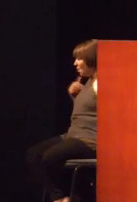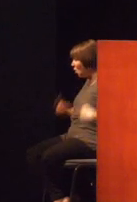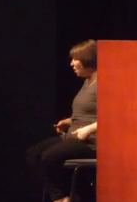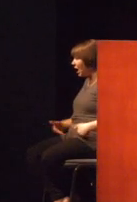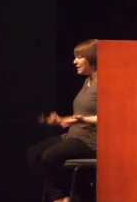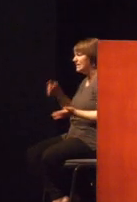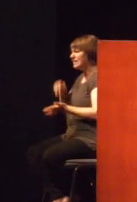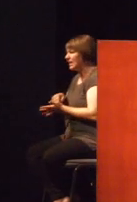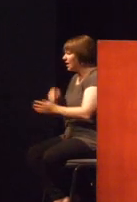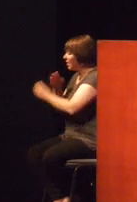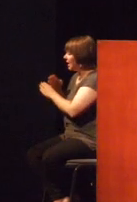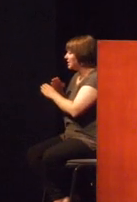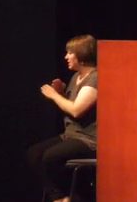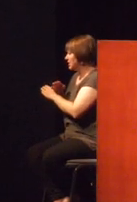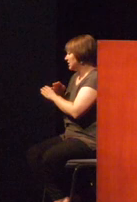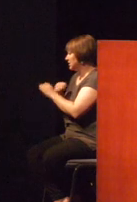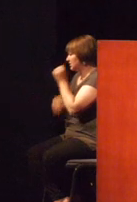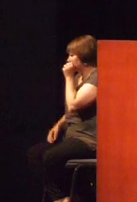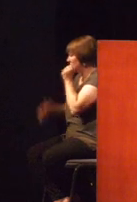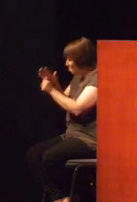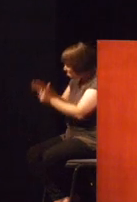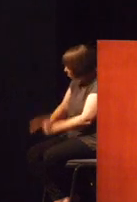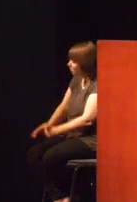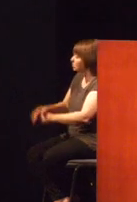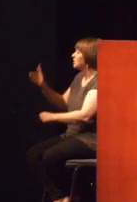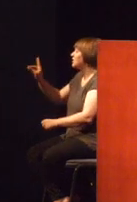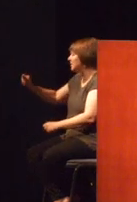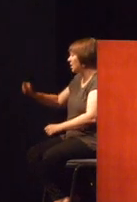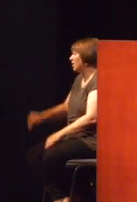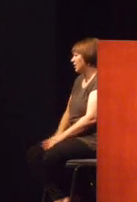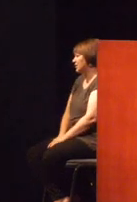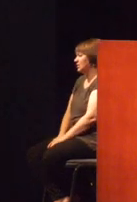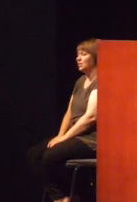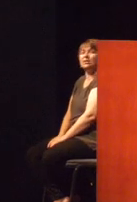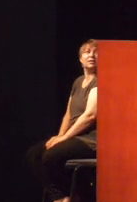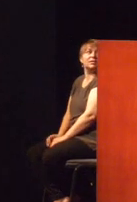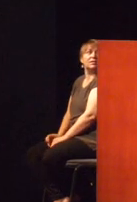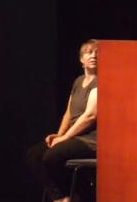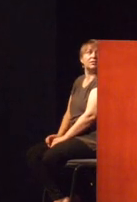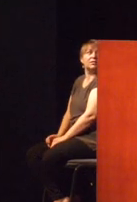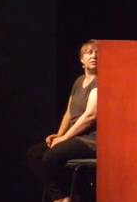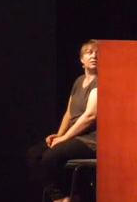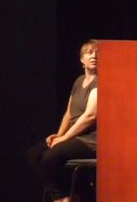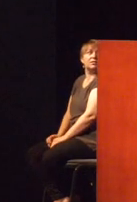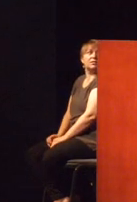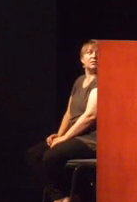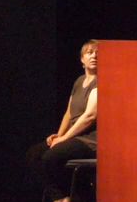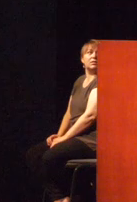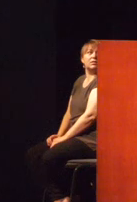stand up against the oppression of people with disabilities. it's a place